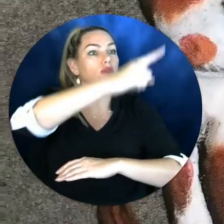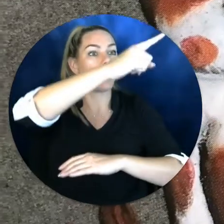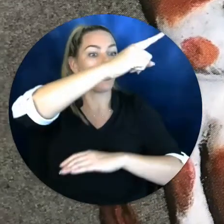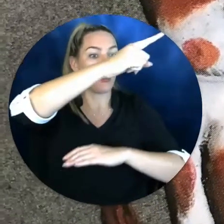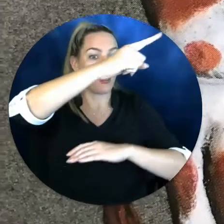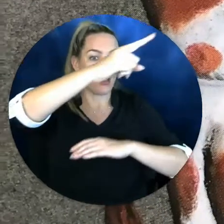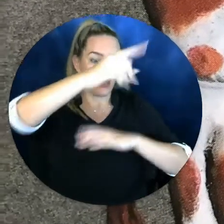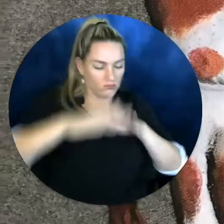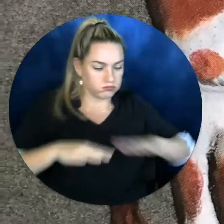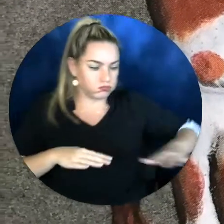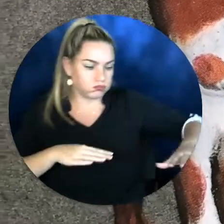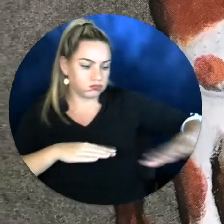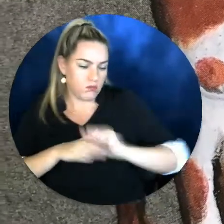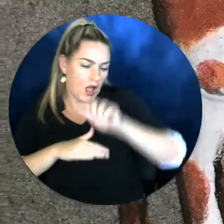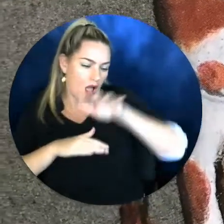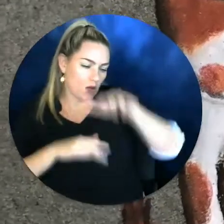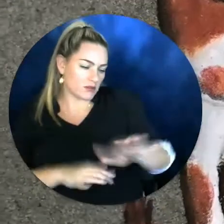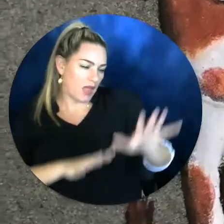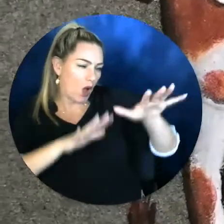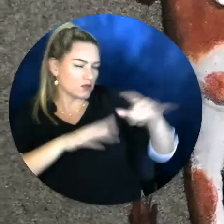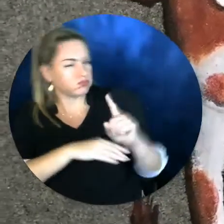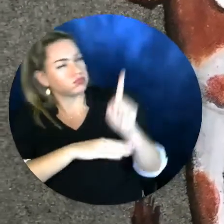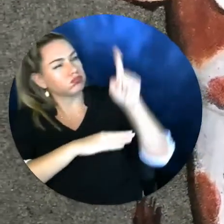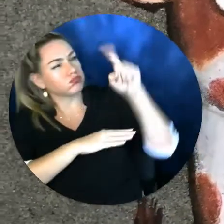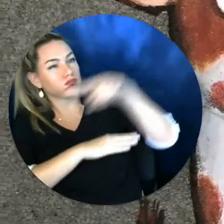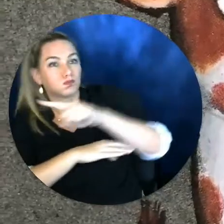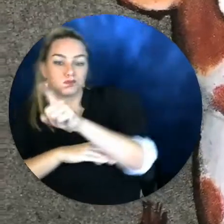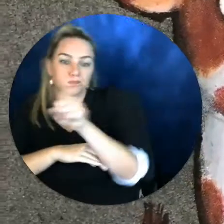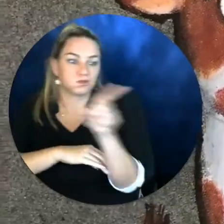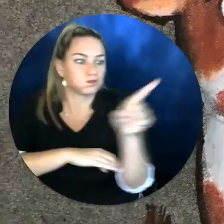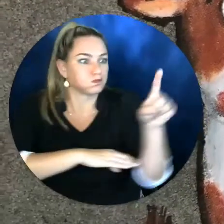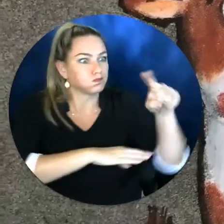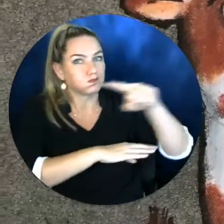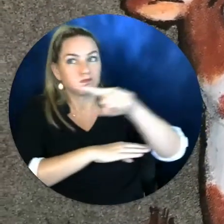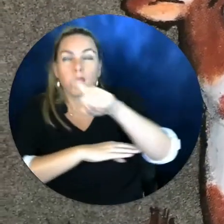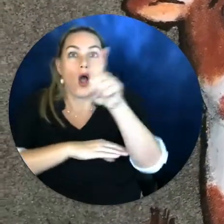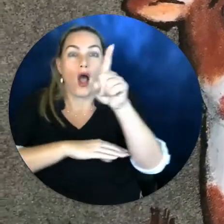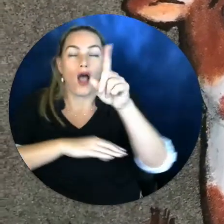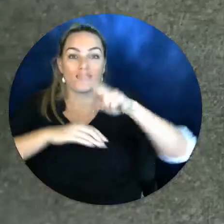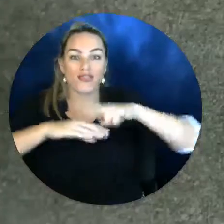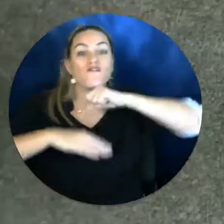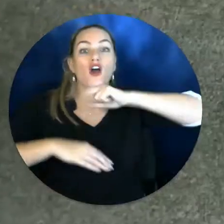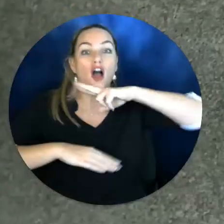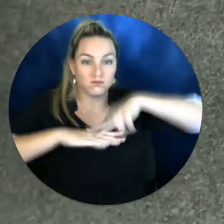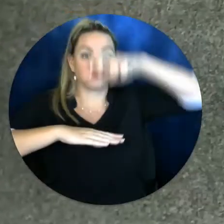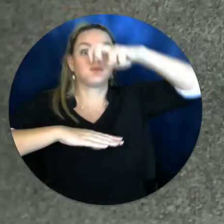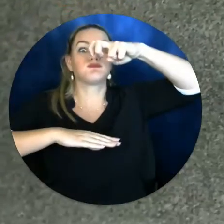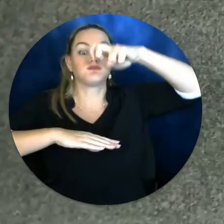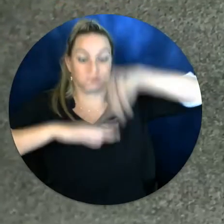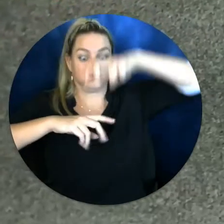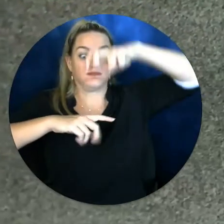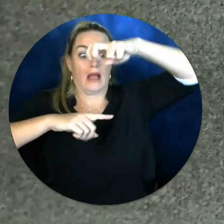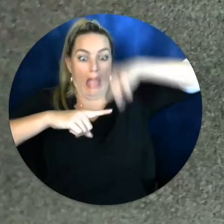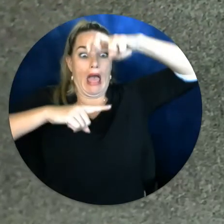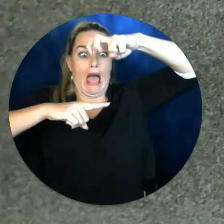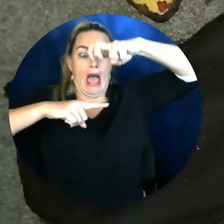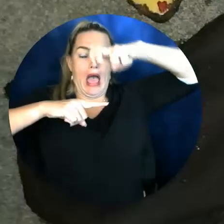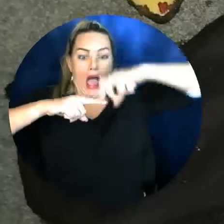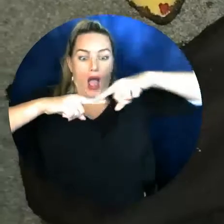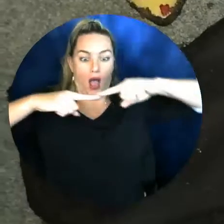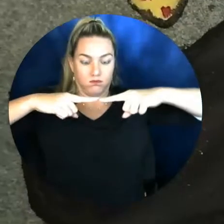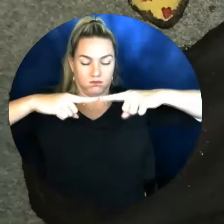Over the moors and the mountains they flew. The frog jumped for joy, and the broom